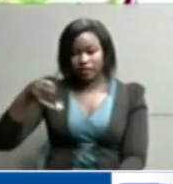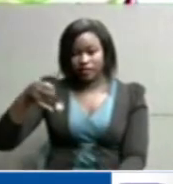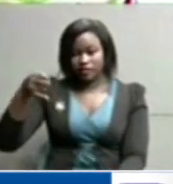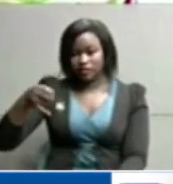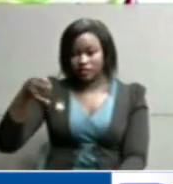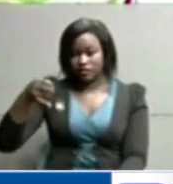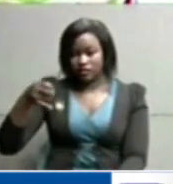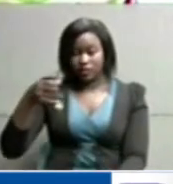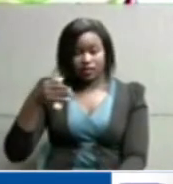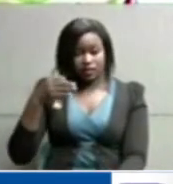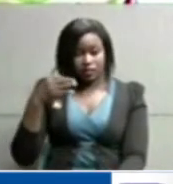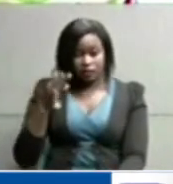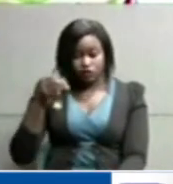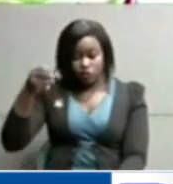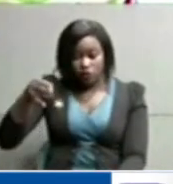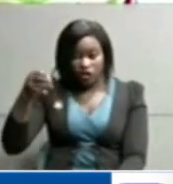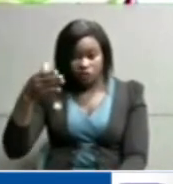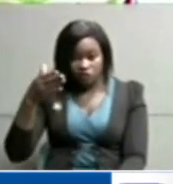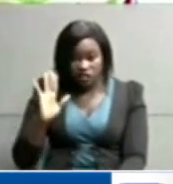n'otanaaba obulungi